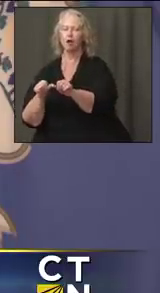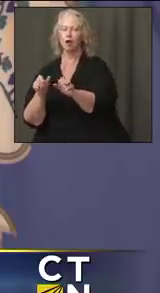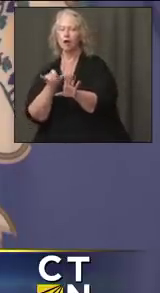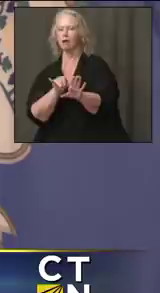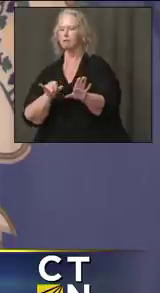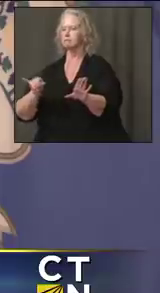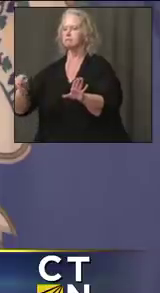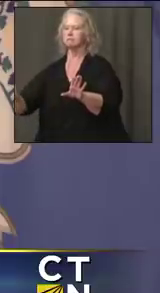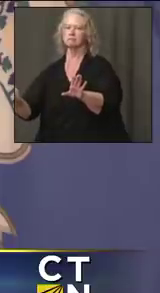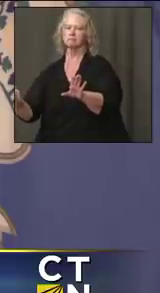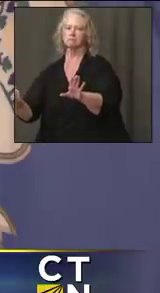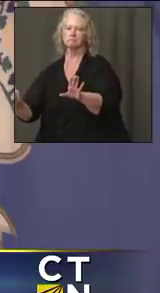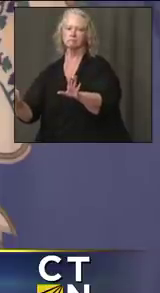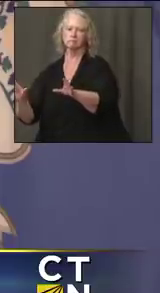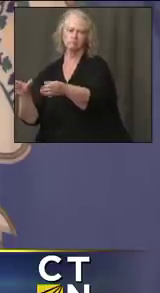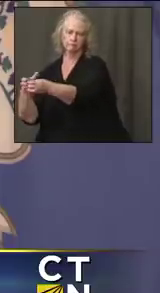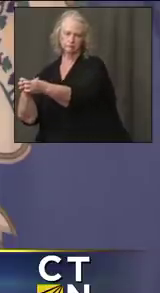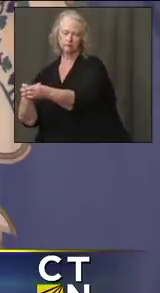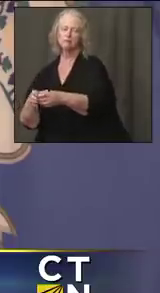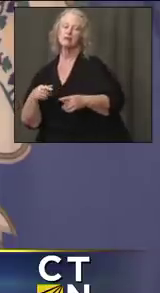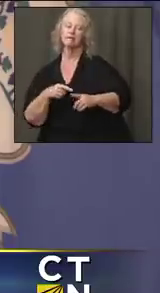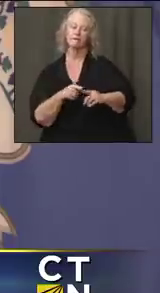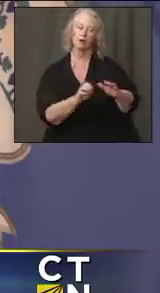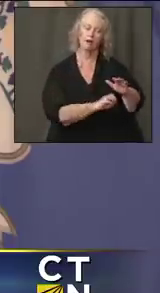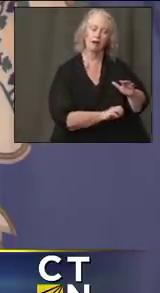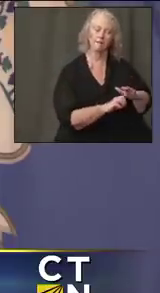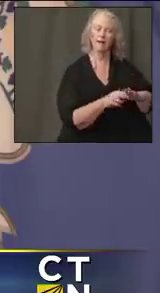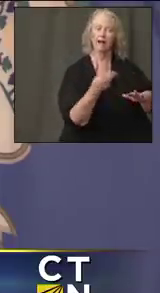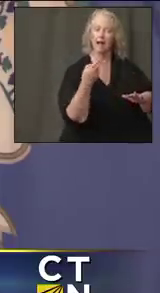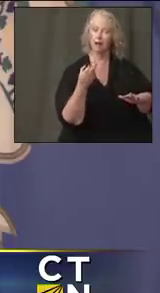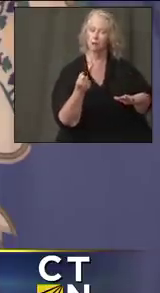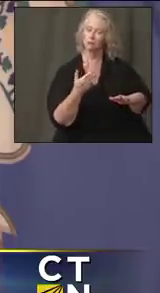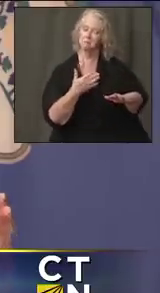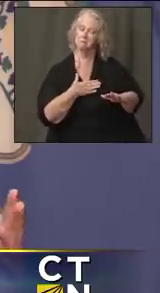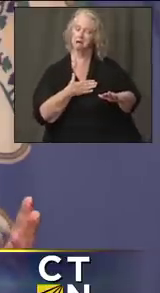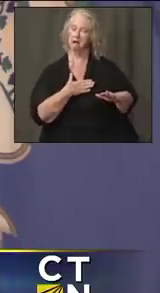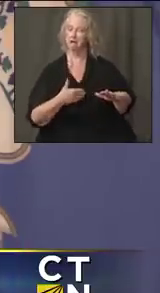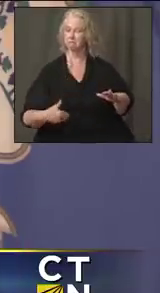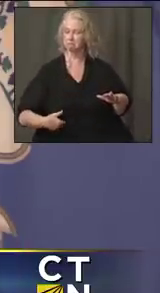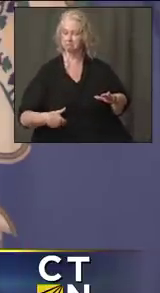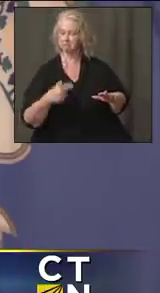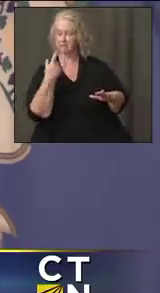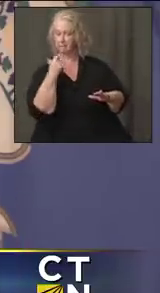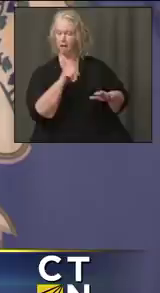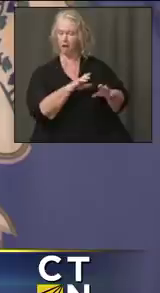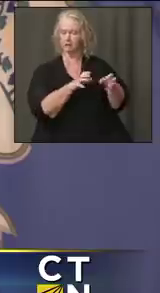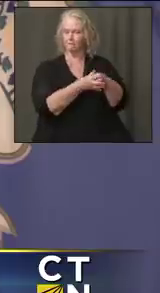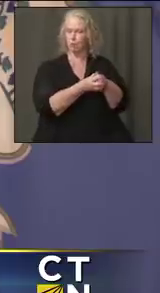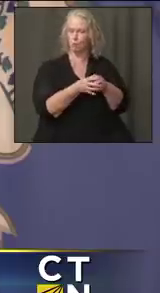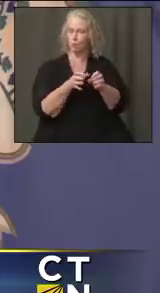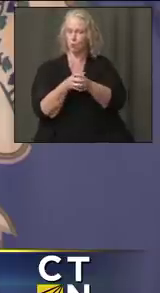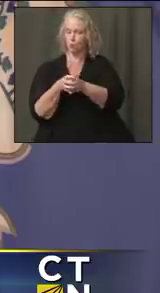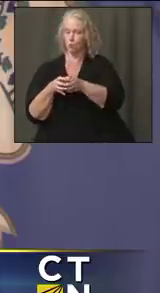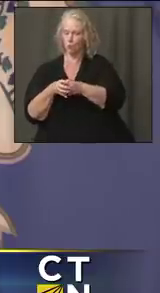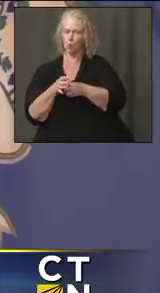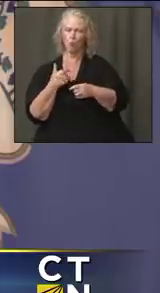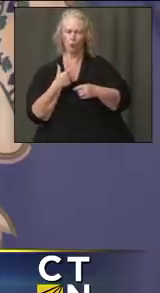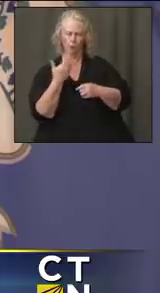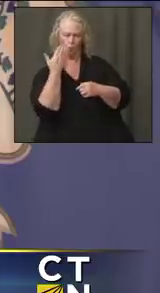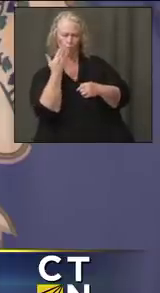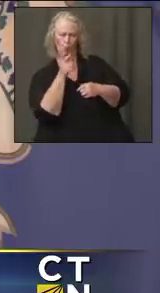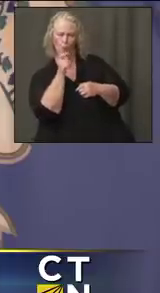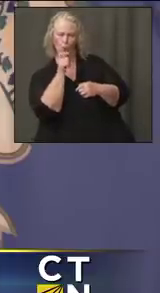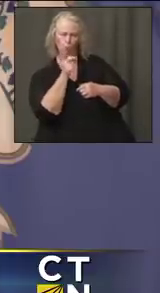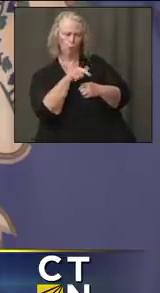In the case of elementary and high school, my suspicion is, A, due to cohorting, we would know who had been in contact with